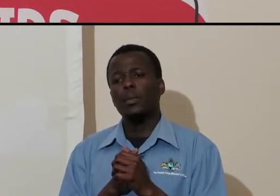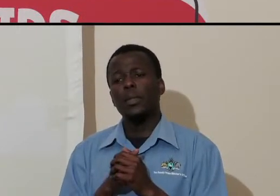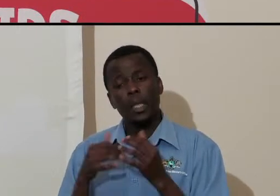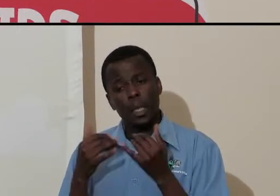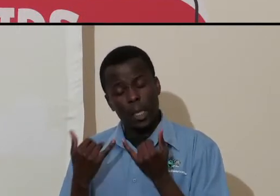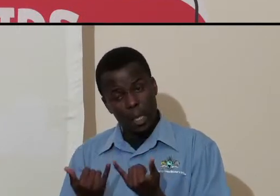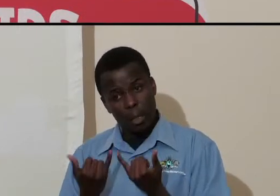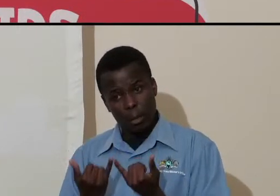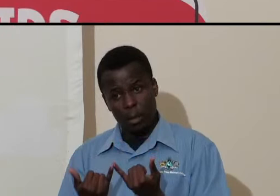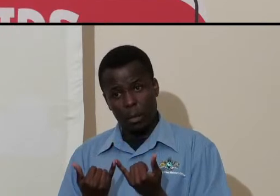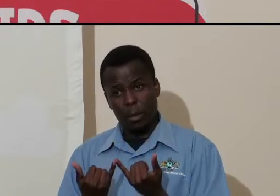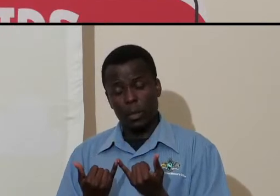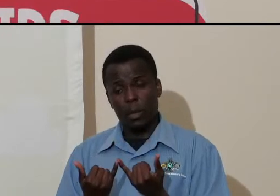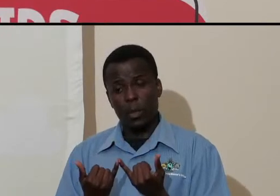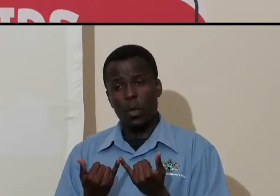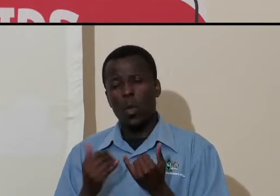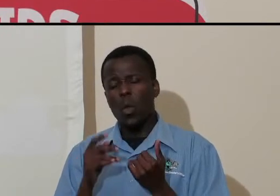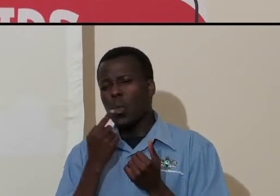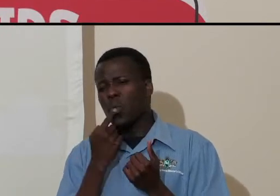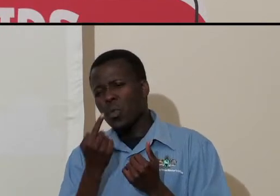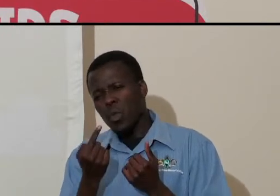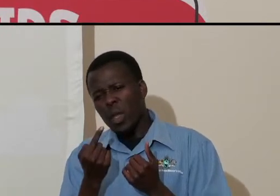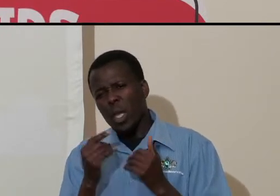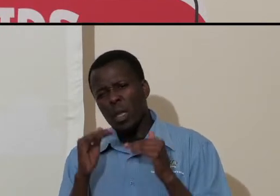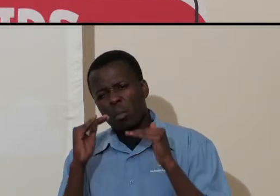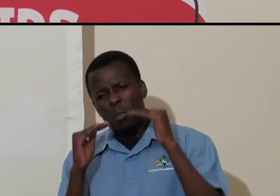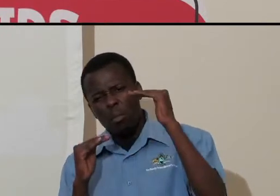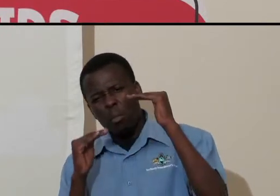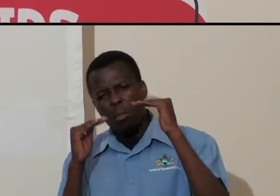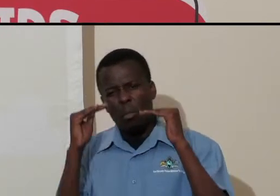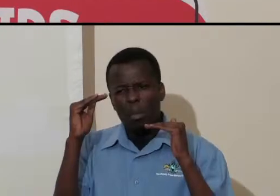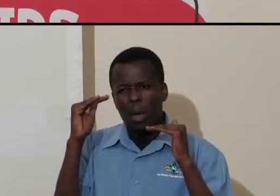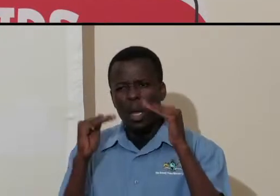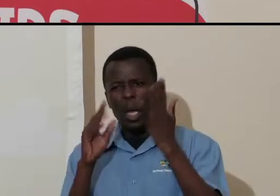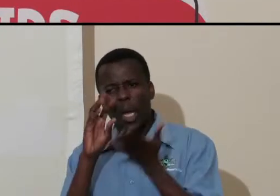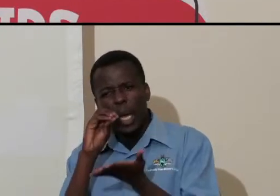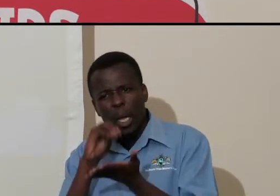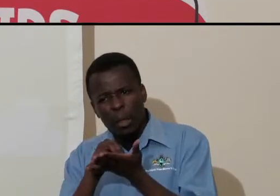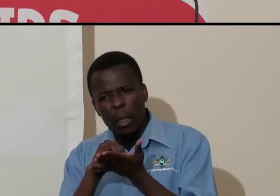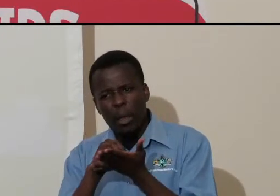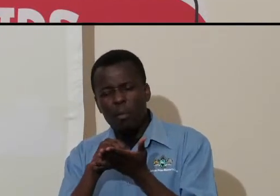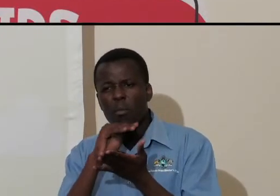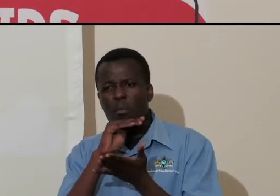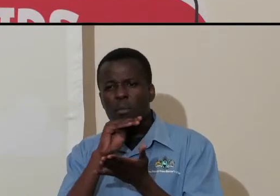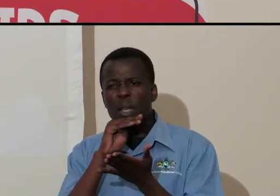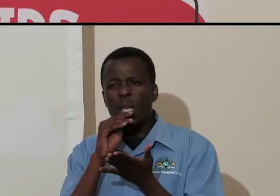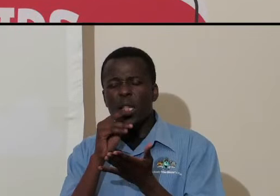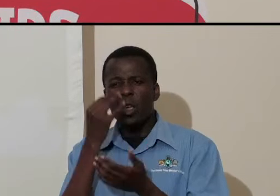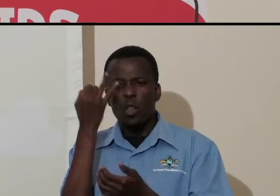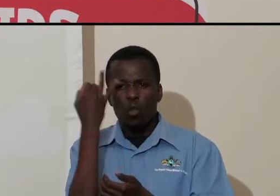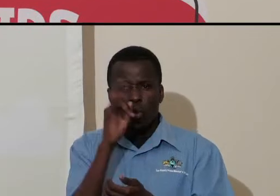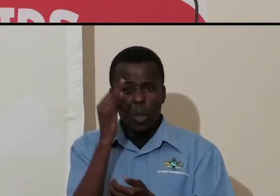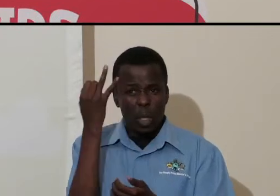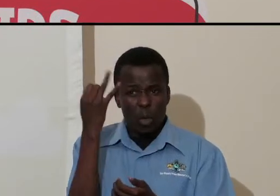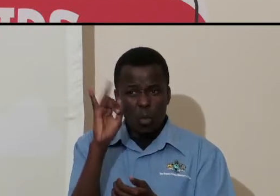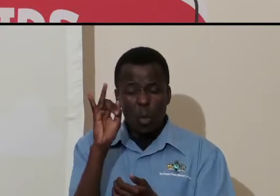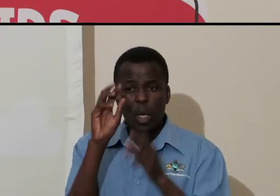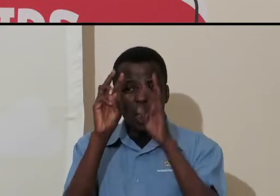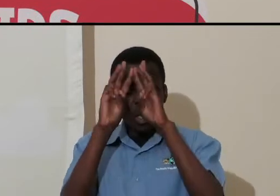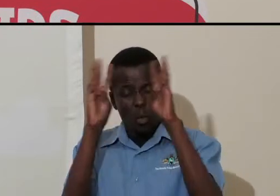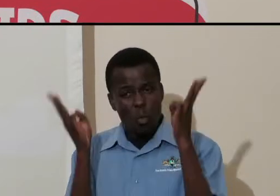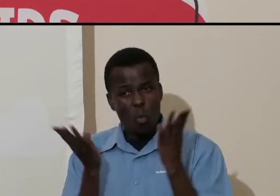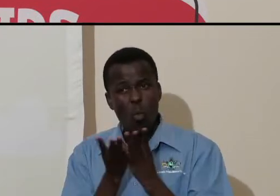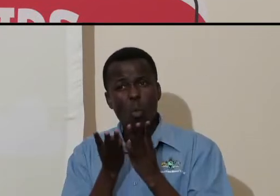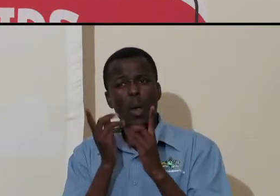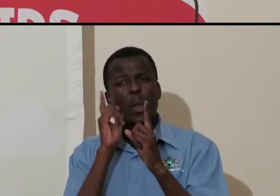us that inequalities is the main reason that the 2020 global targets were missed in several